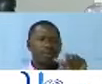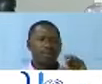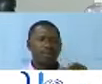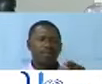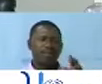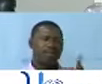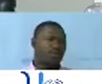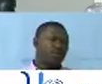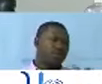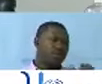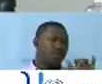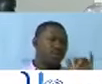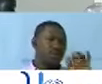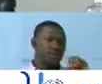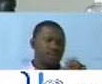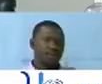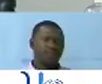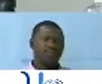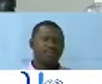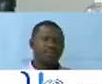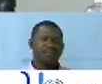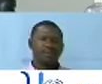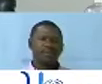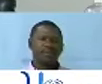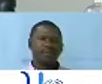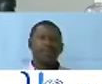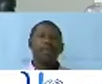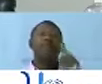the first one was